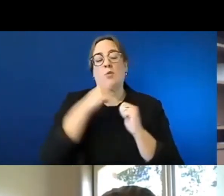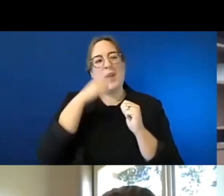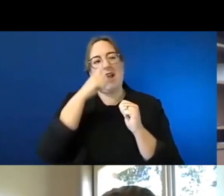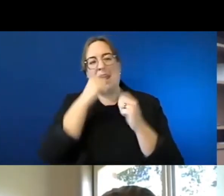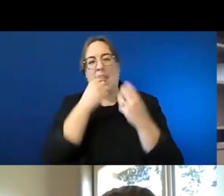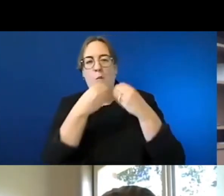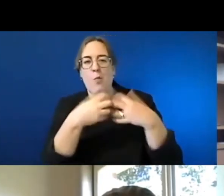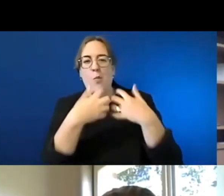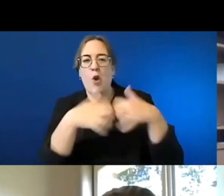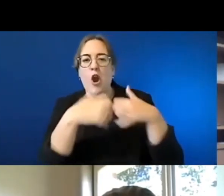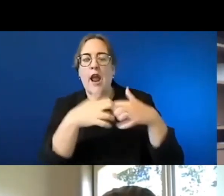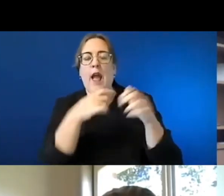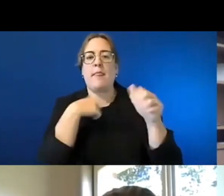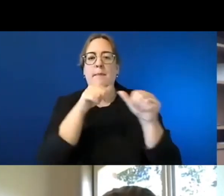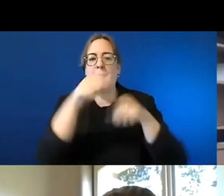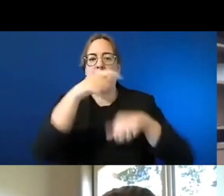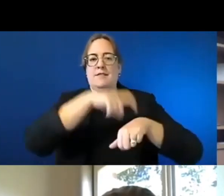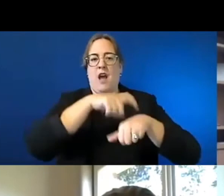team.